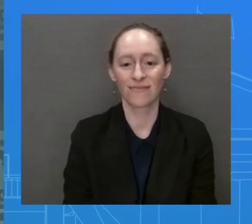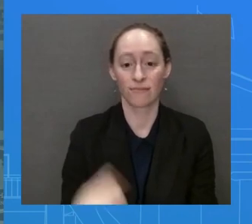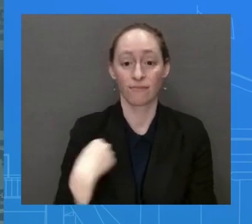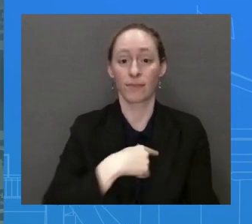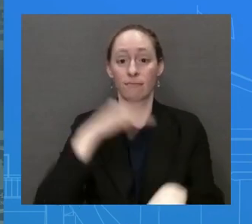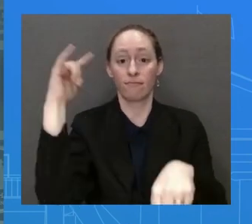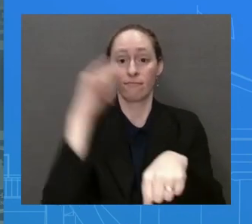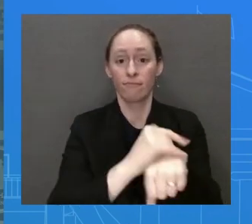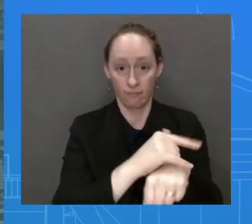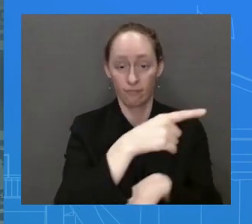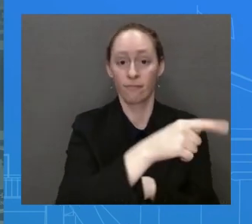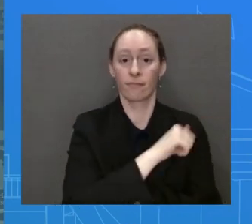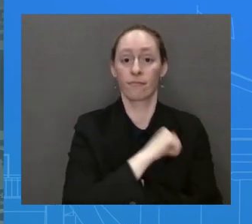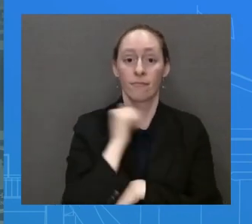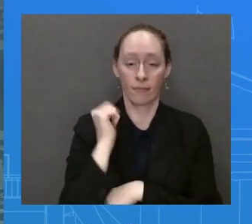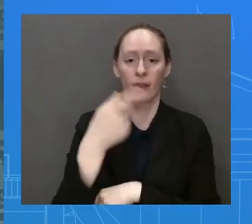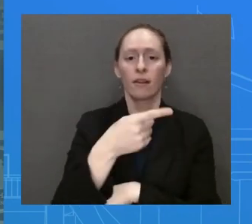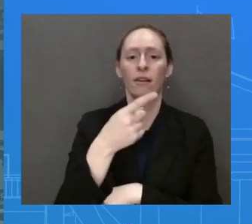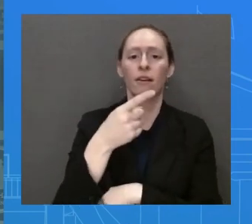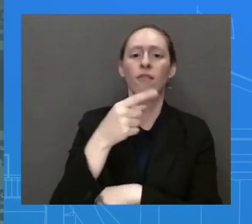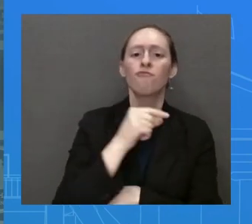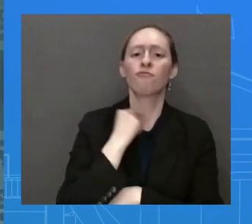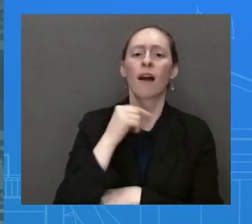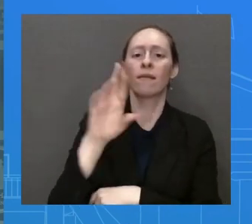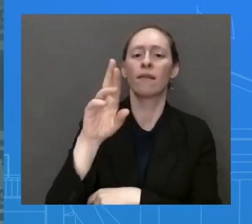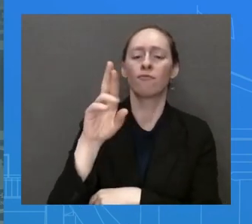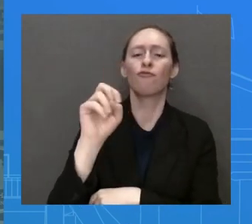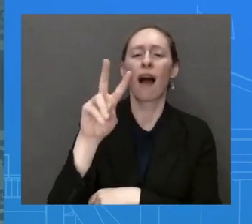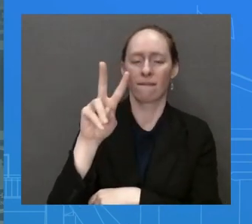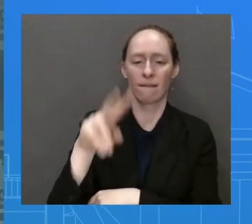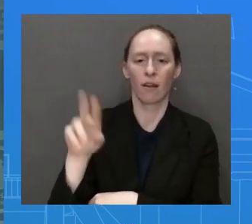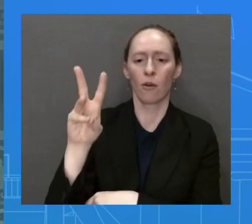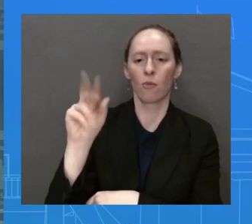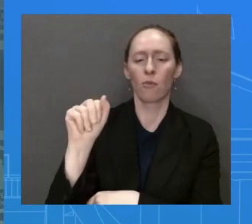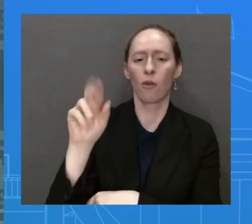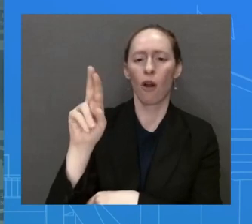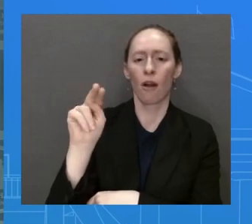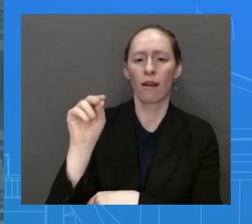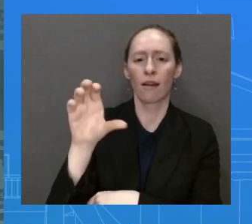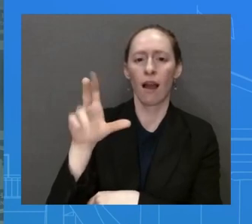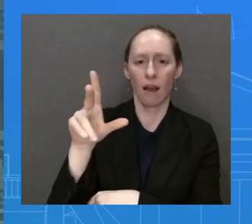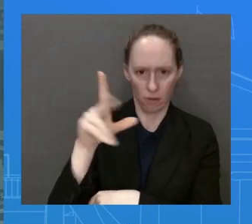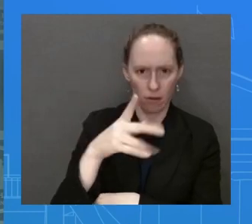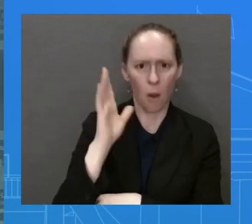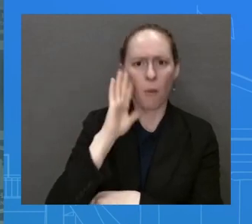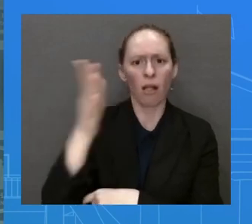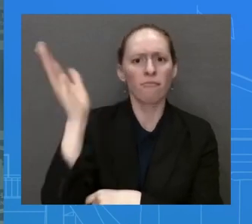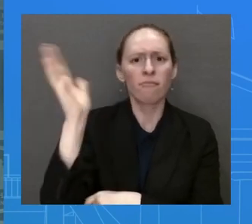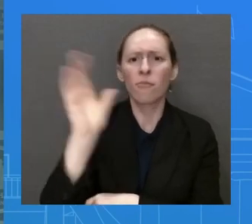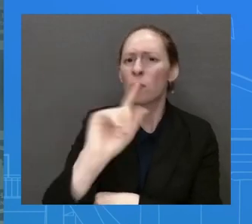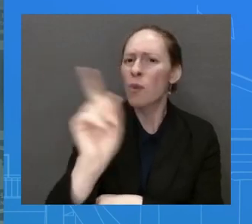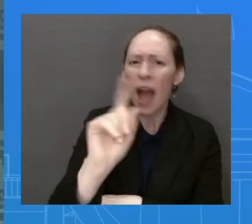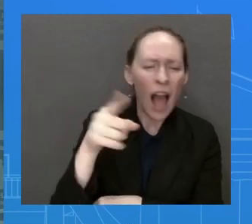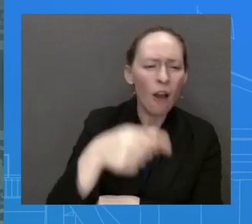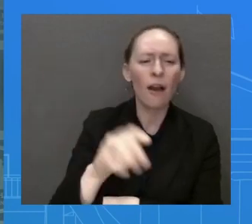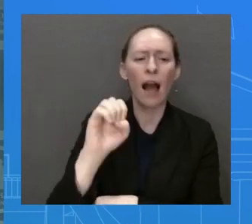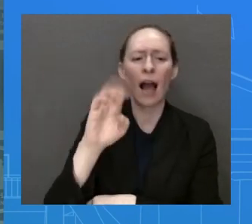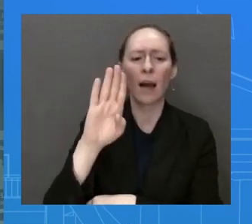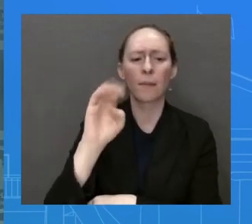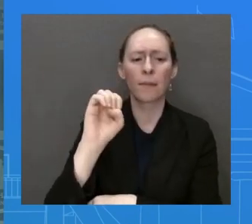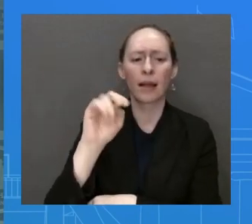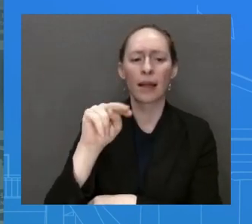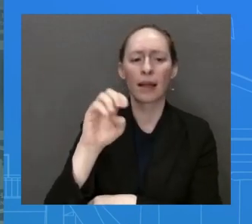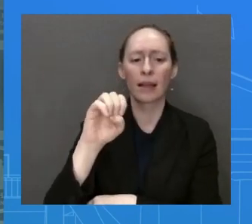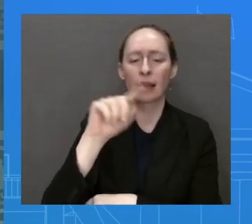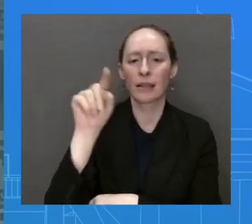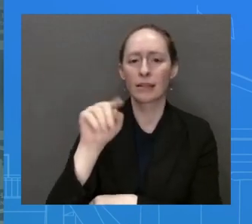deliver a sermon at Ebenezer Church, which of course was Dr. King's church, also Congressman John